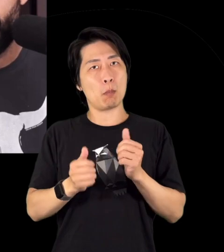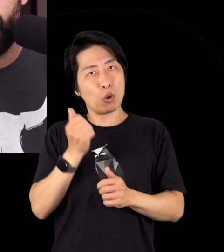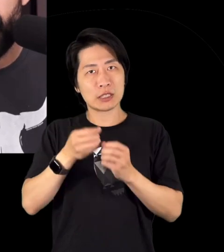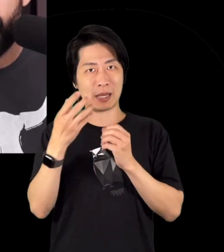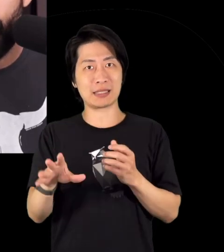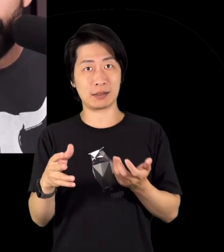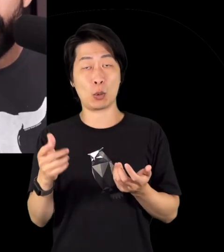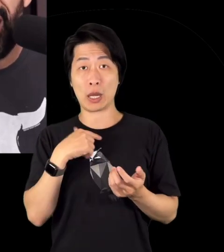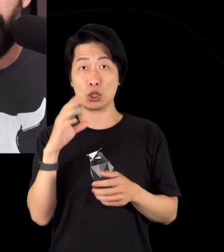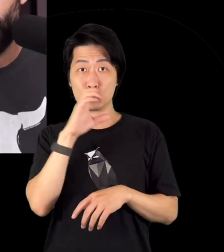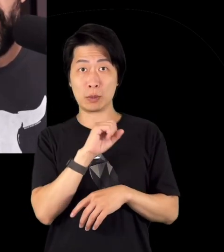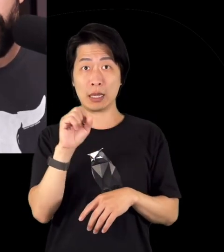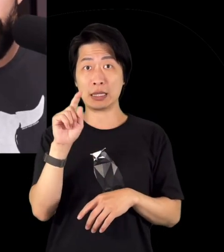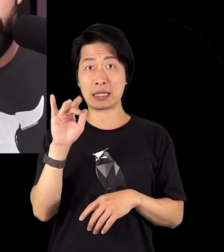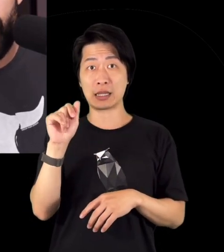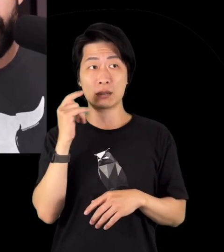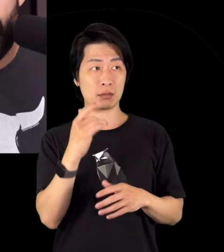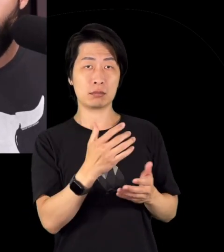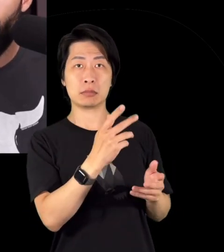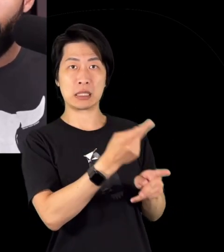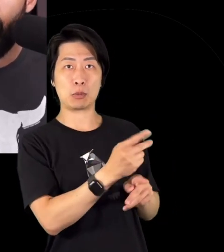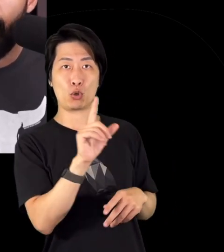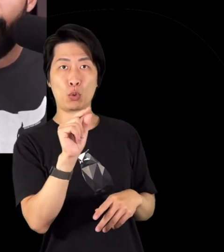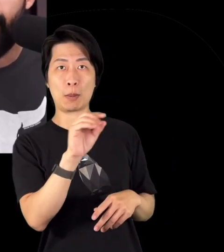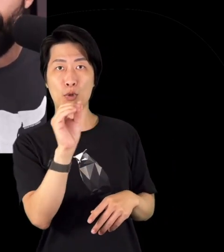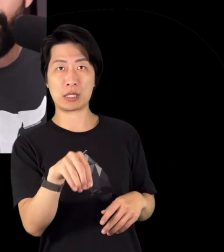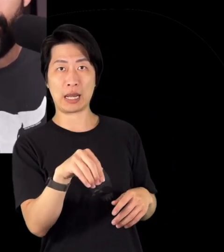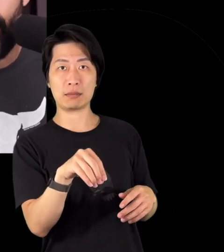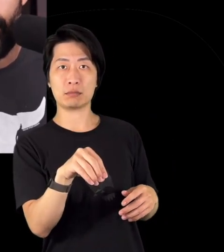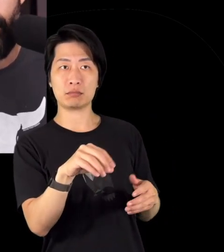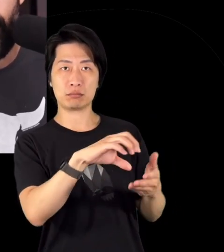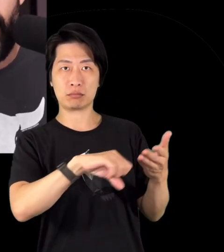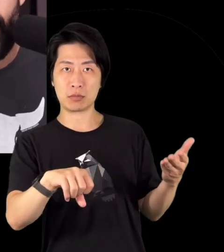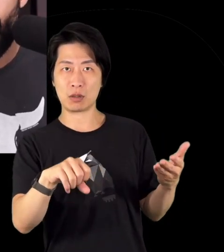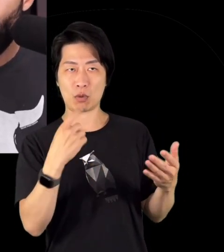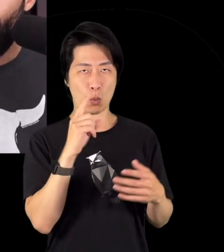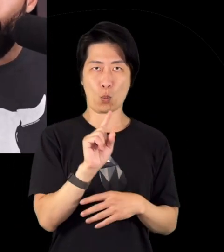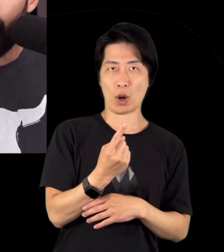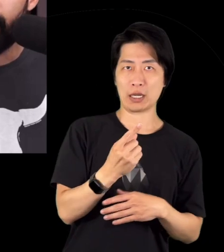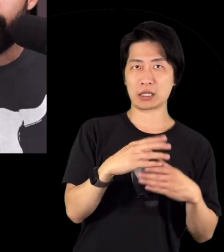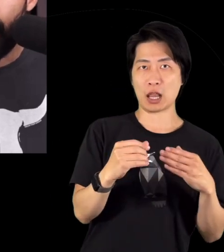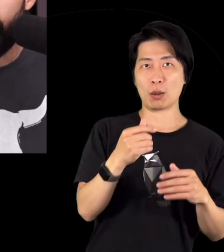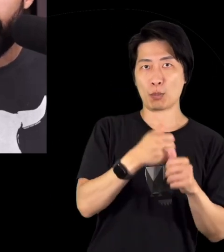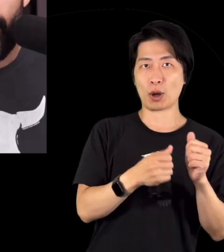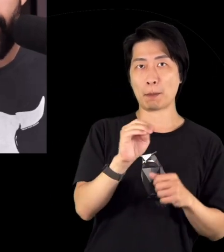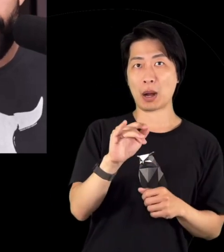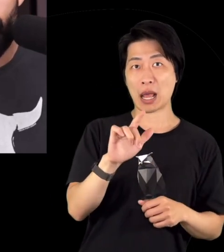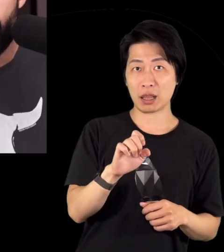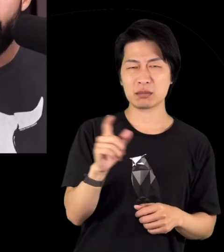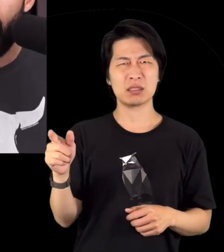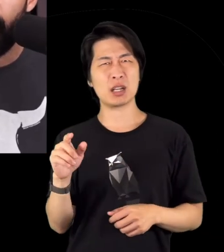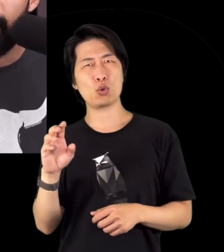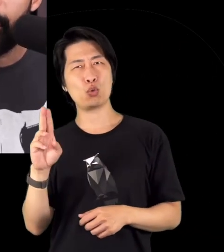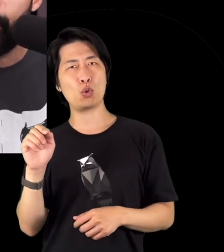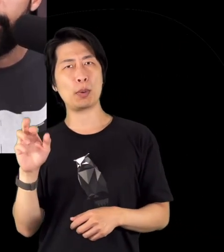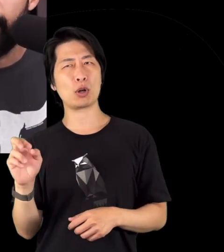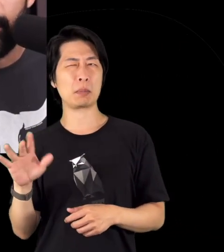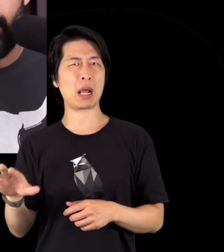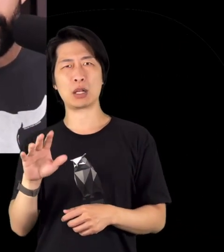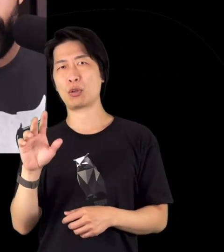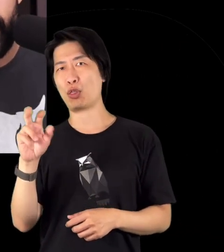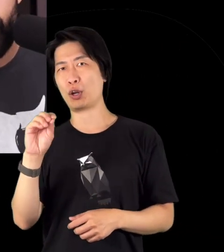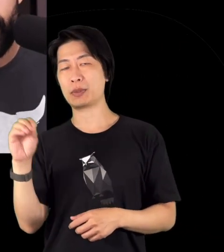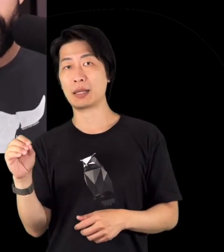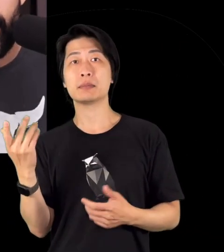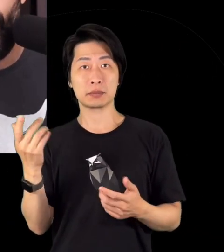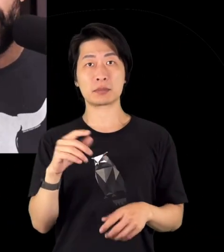if we assume Tesla were to keep 20% of the cut of that $1 per mile, Uber's roughly around 30%, but let's assume Tesla